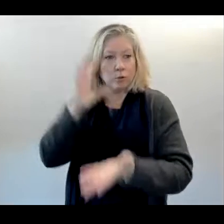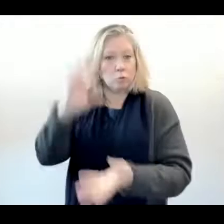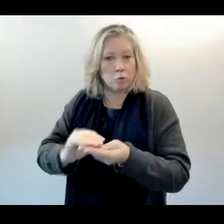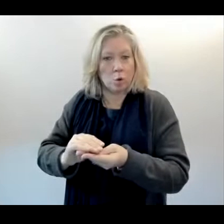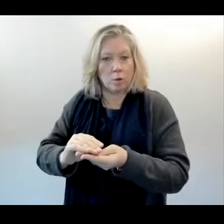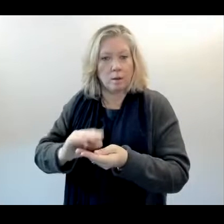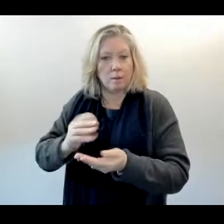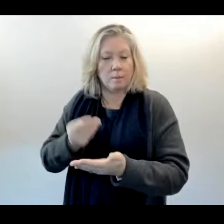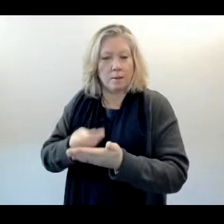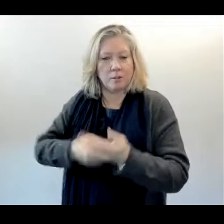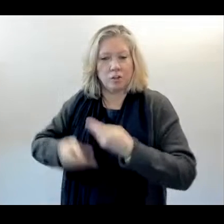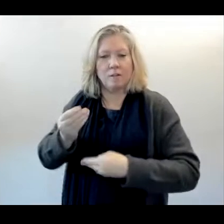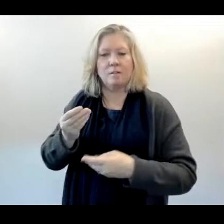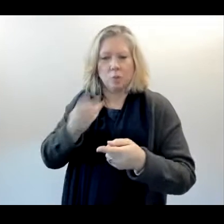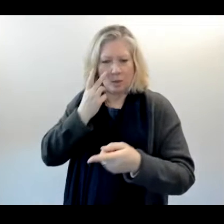2023 is